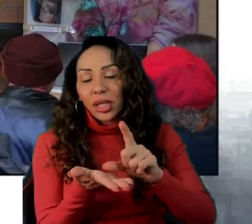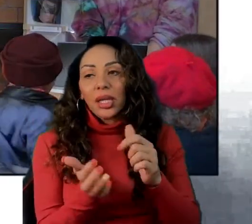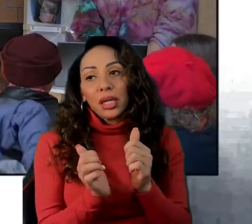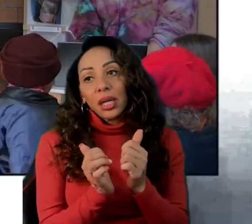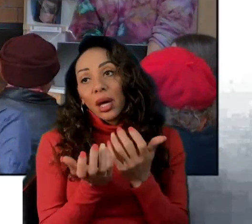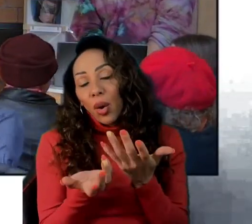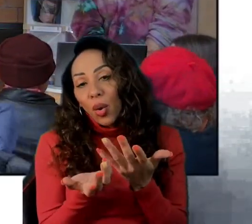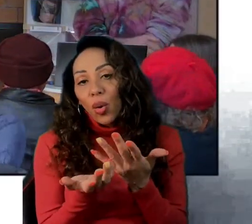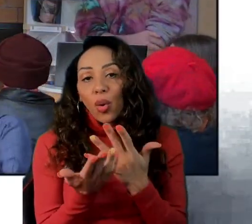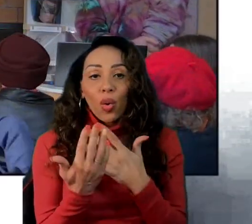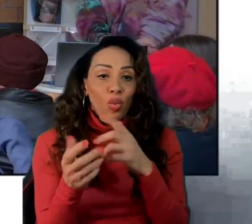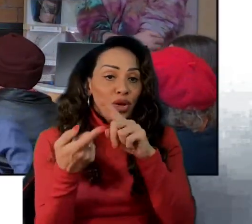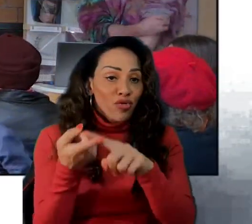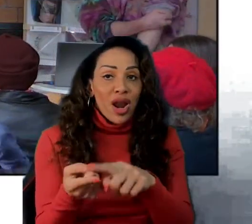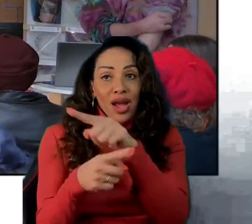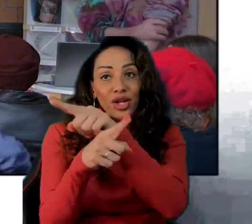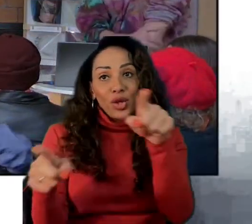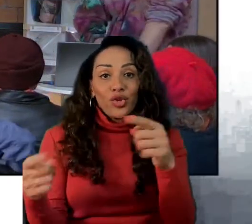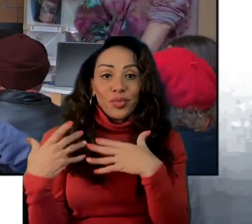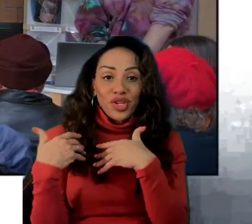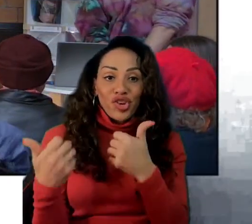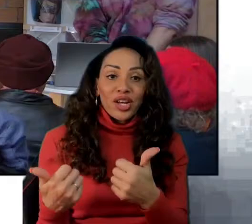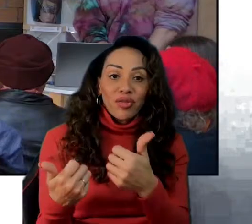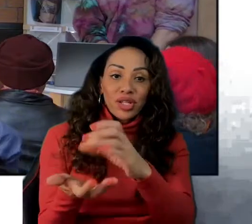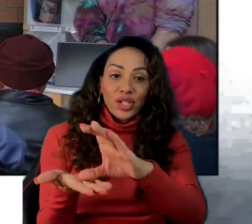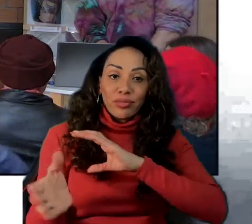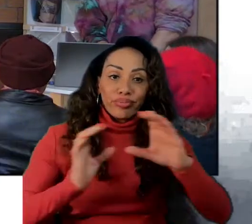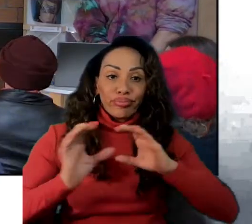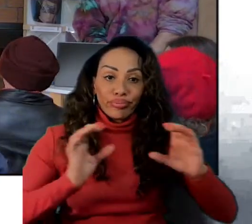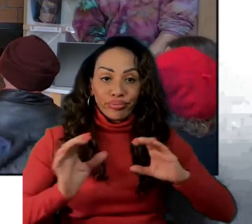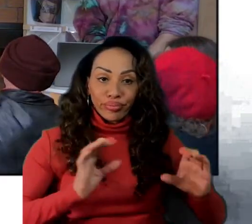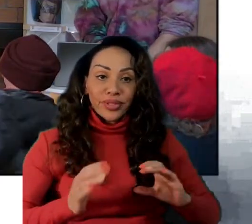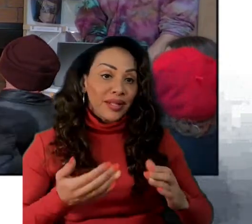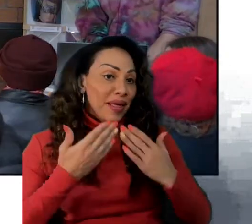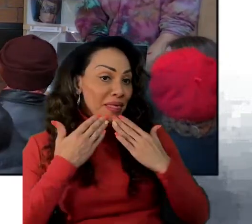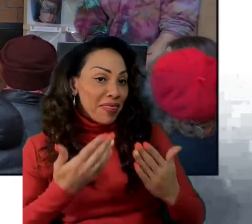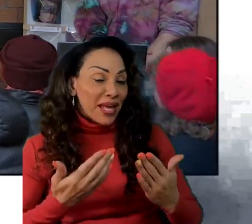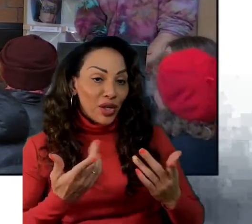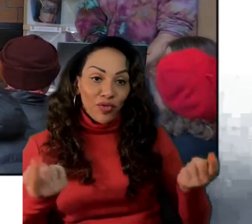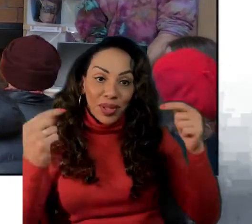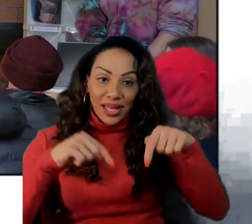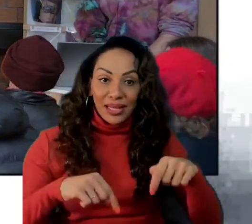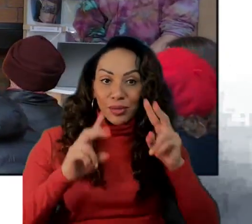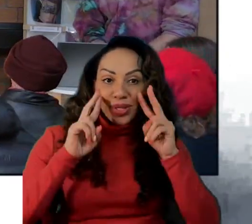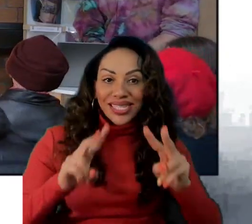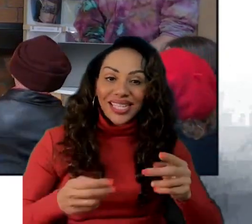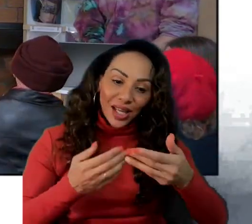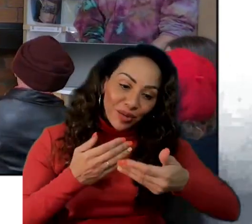generosity of our supporters to continue our work. Thank you all for being here today. We'll see you again next time.